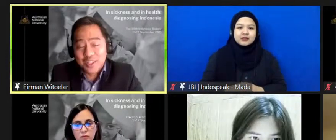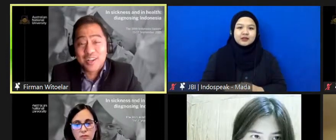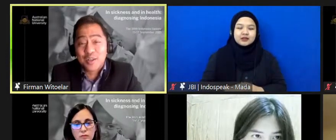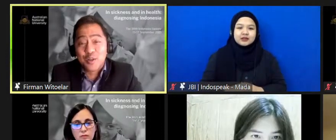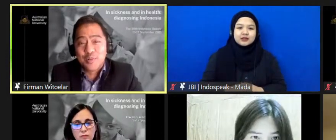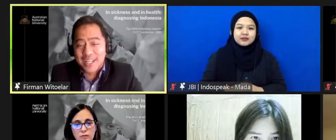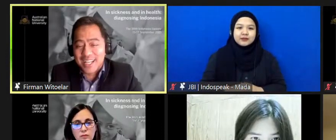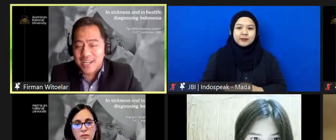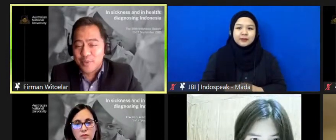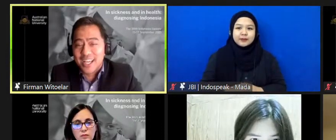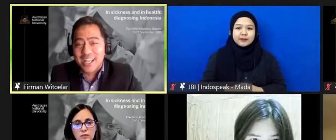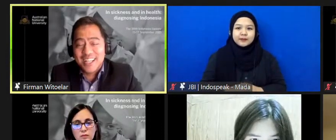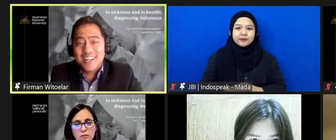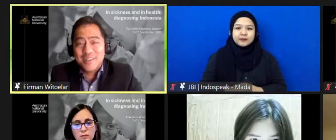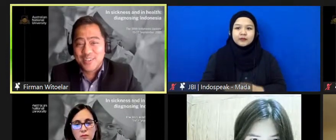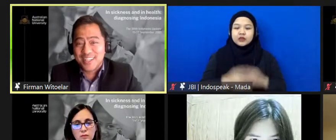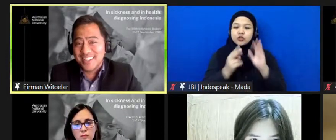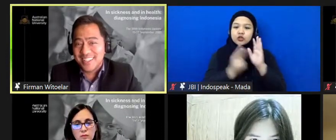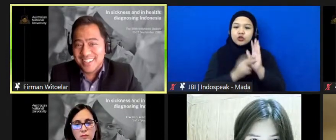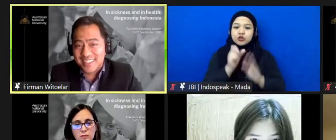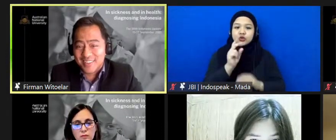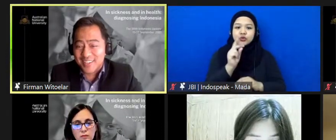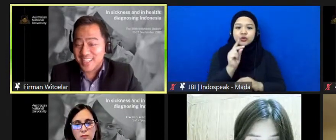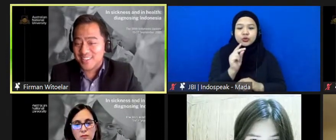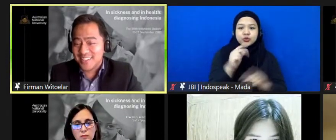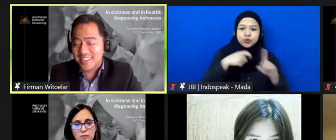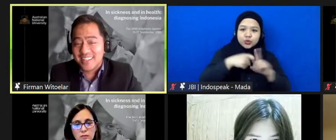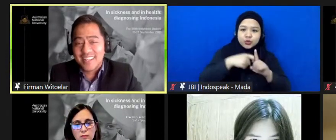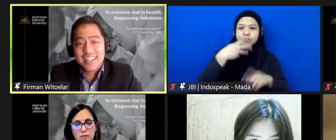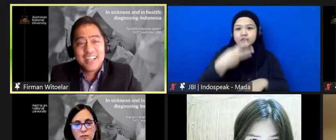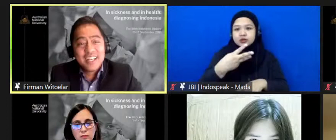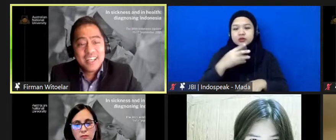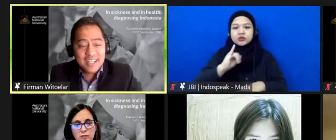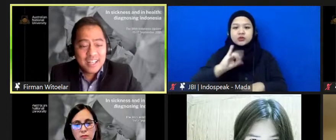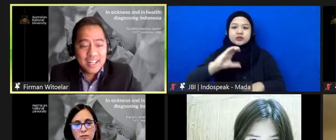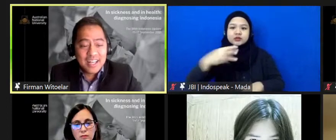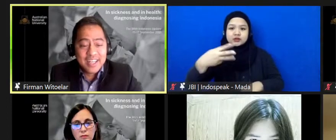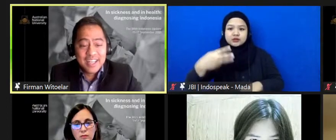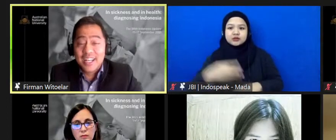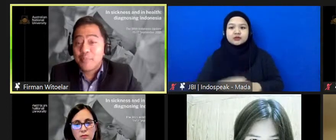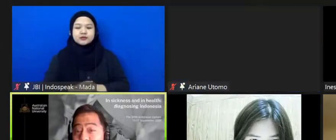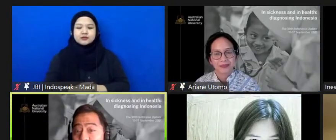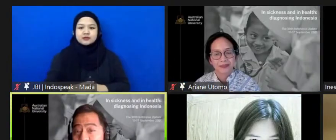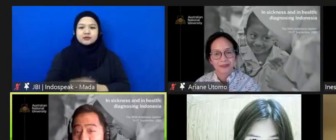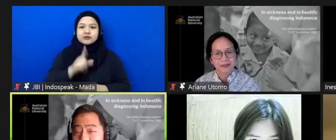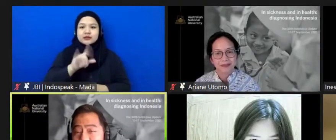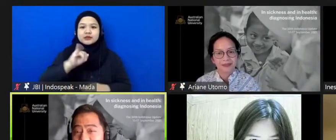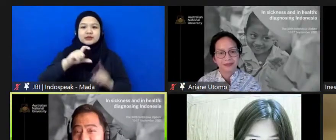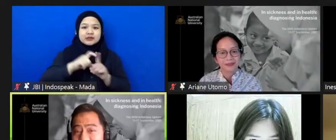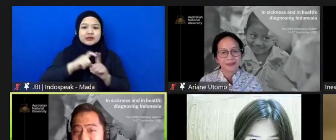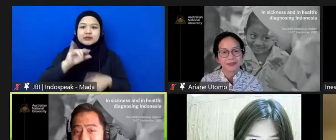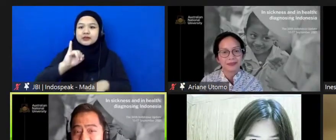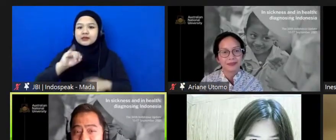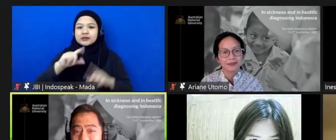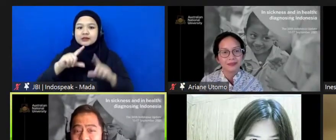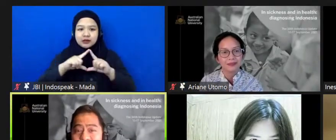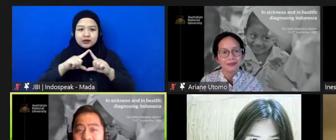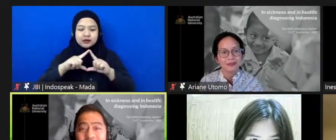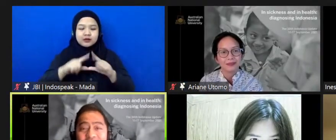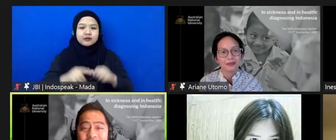Chut Nurkamala Mulyani, Nuke, or Ichut, Lydia